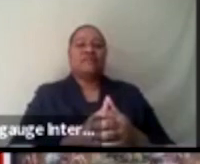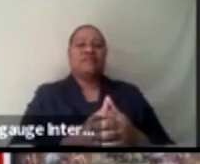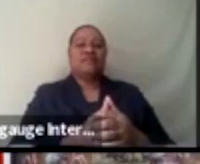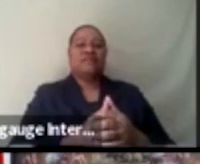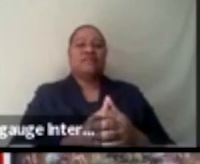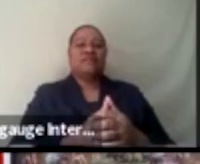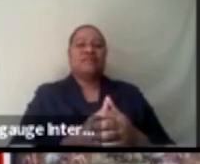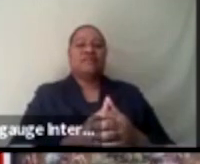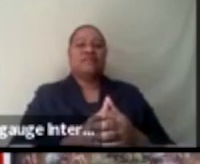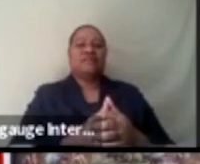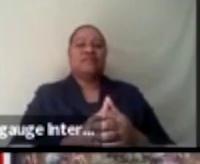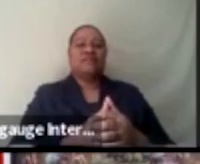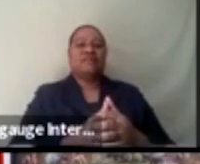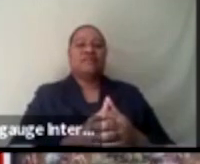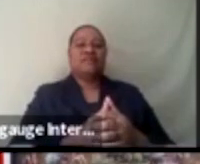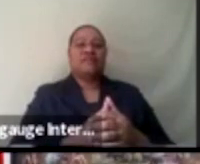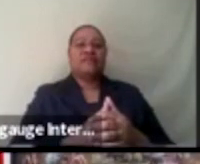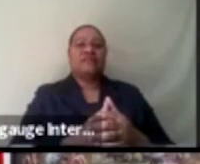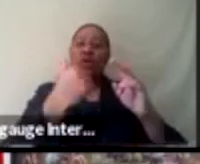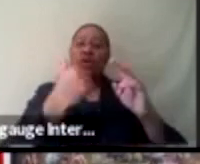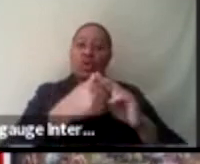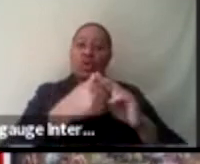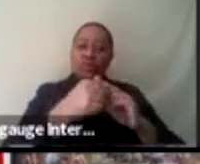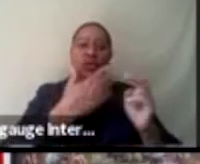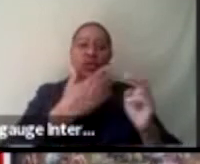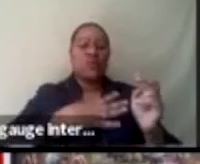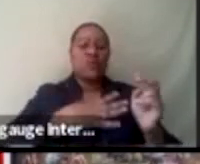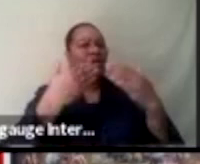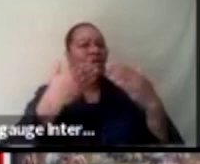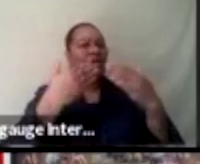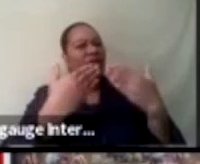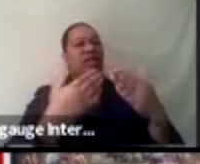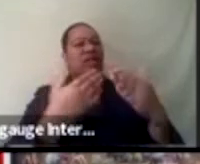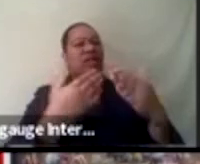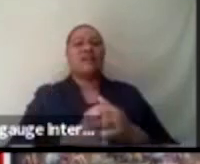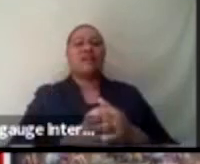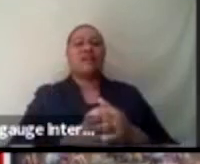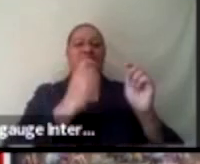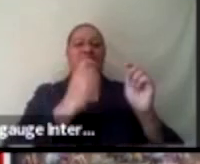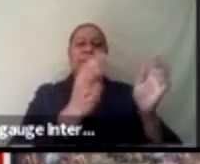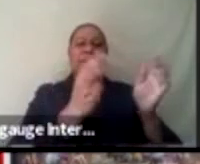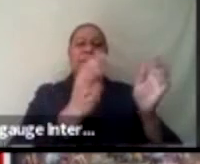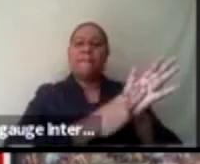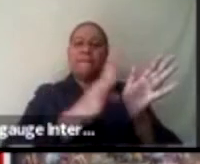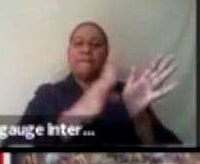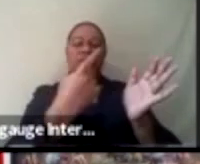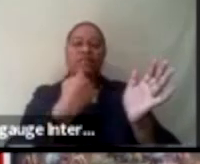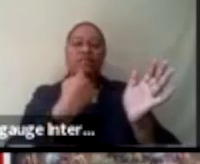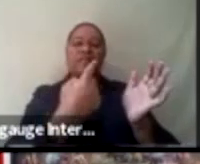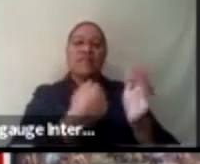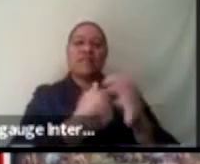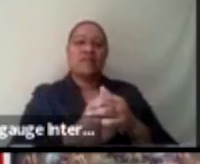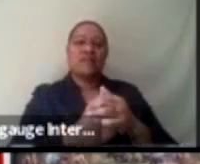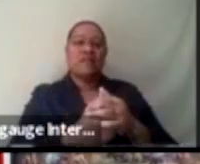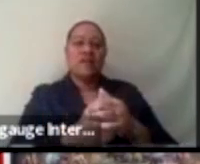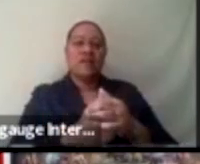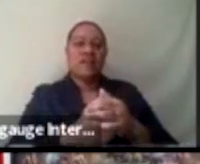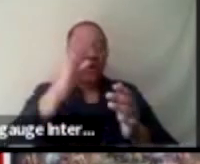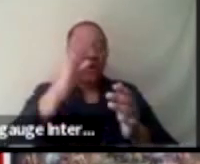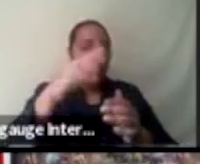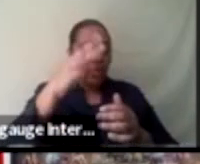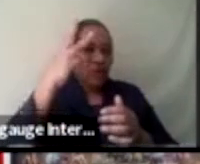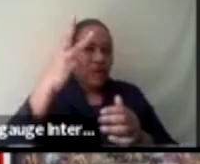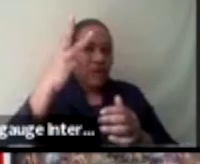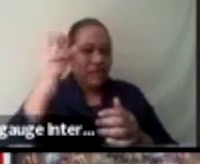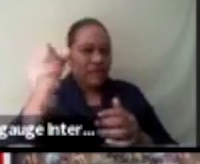I also wish to thank Dame Meg Thilan for her fortitude, her wisdom and